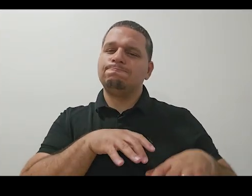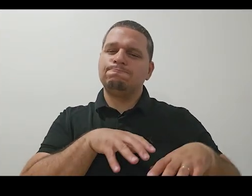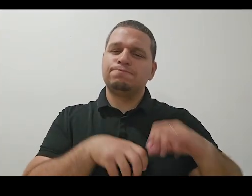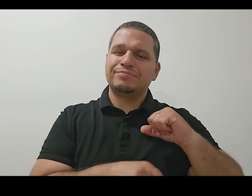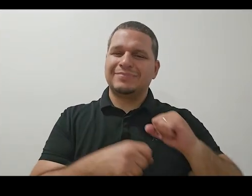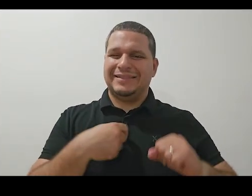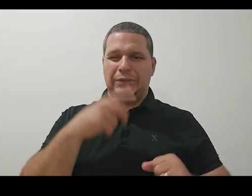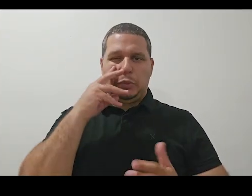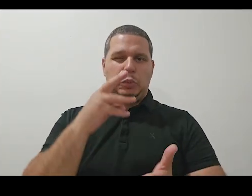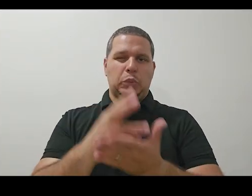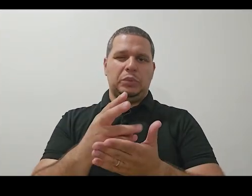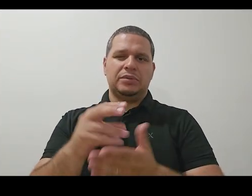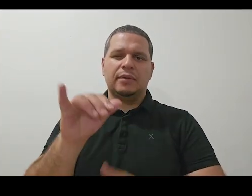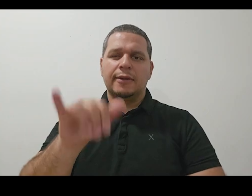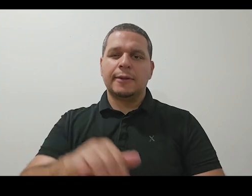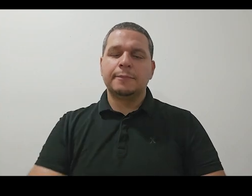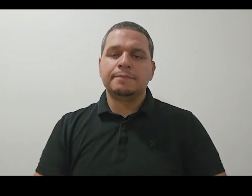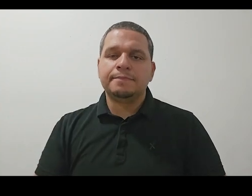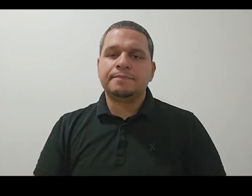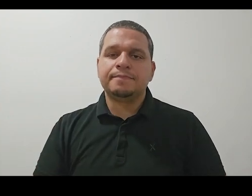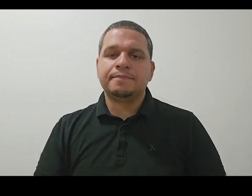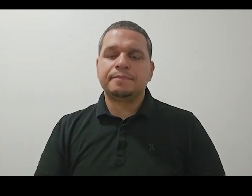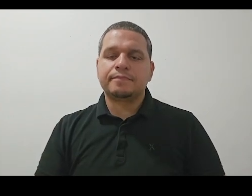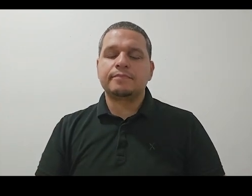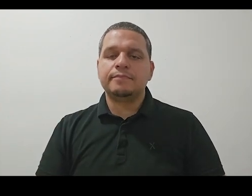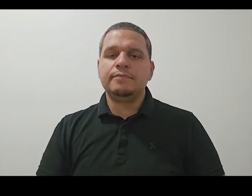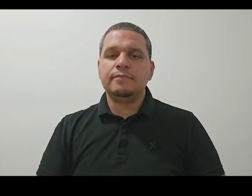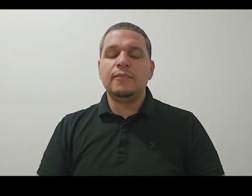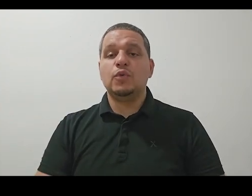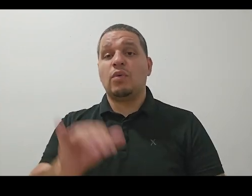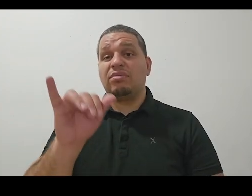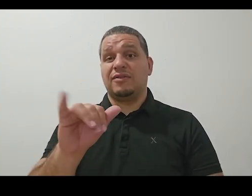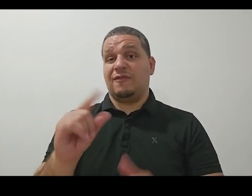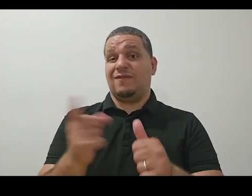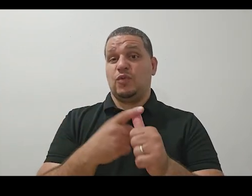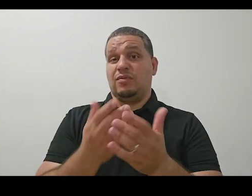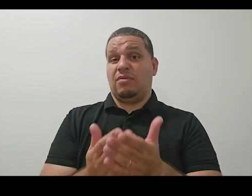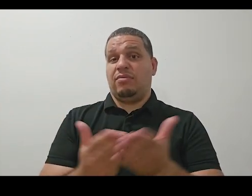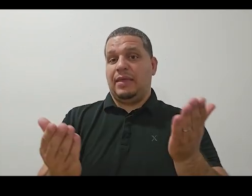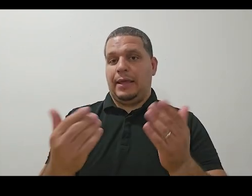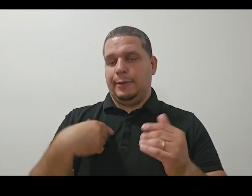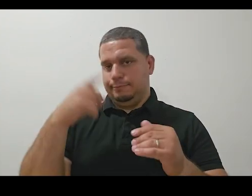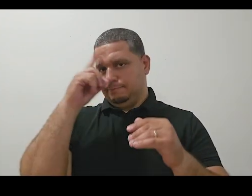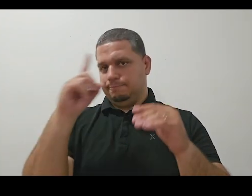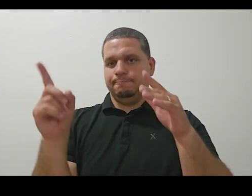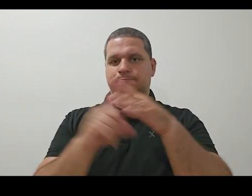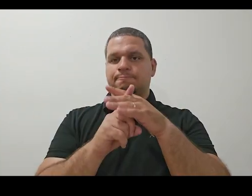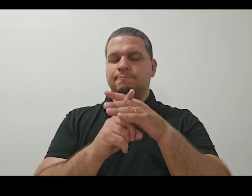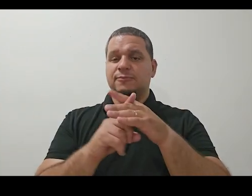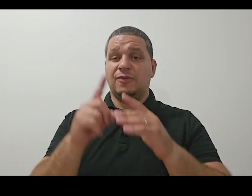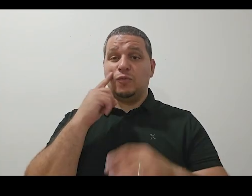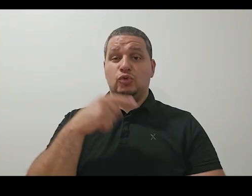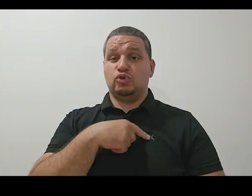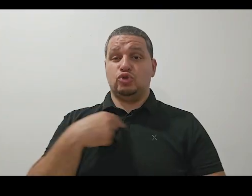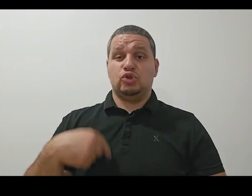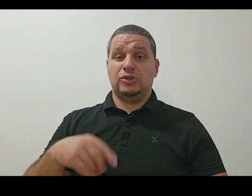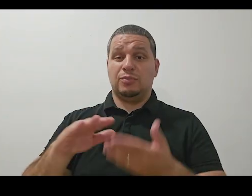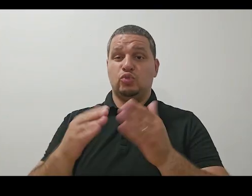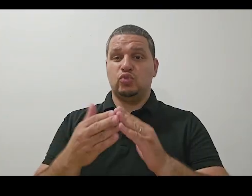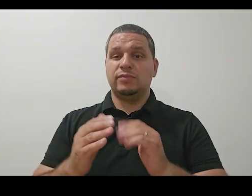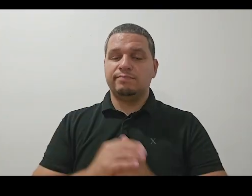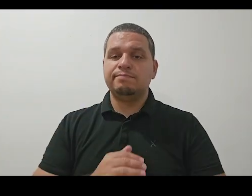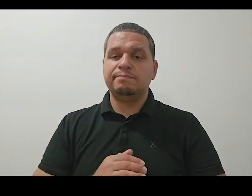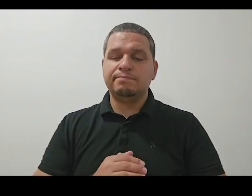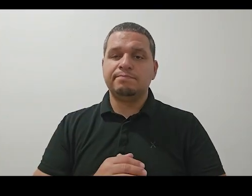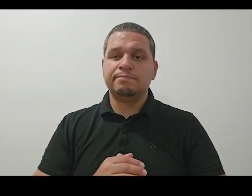see. And so that's the first thing I'm thinking. It just for the Chinese community,